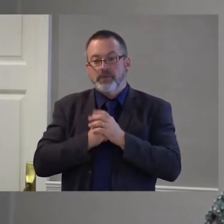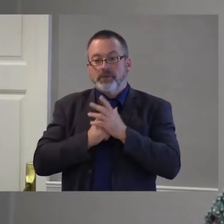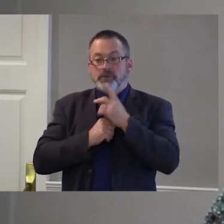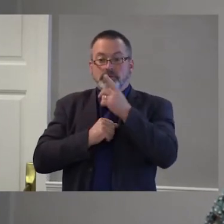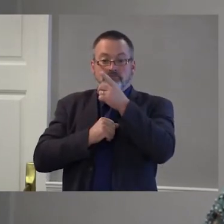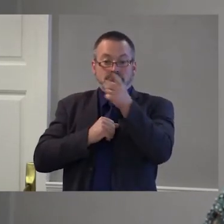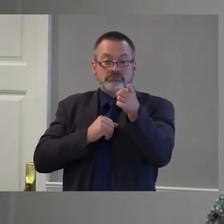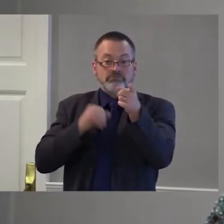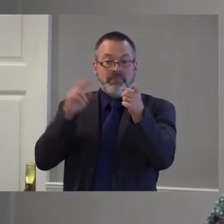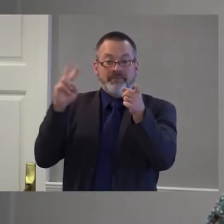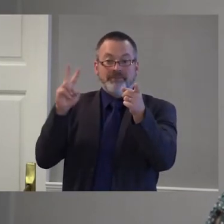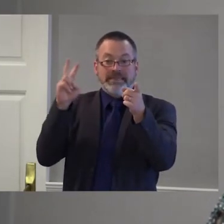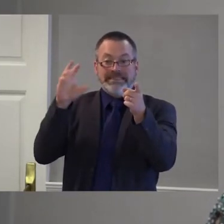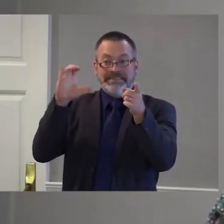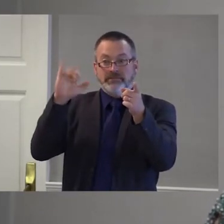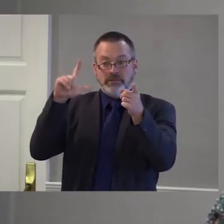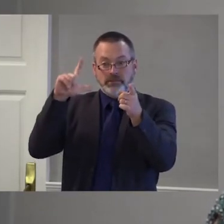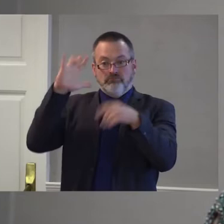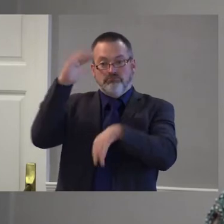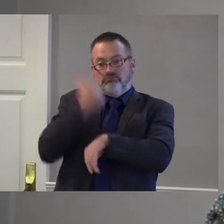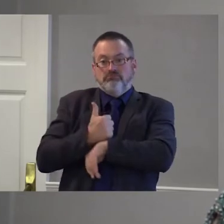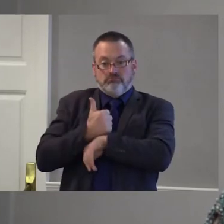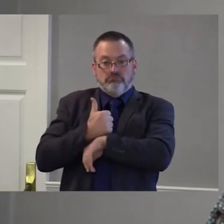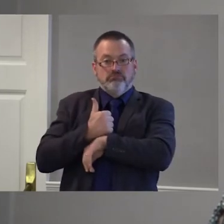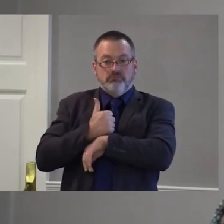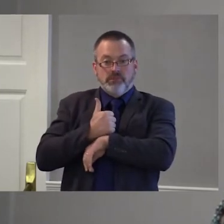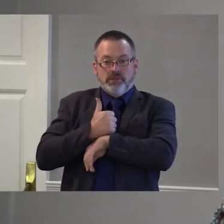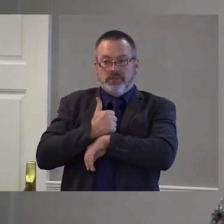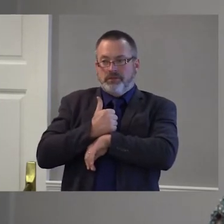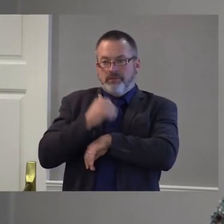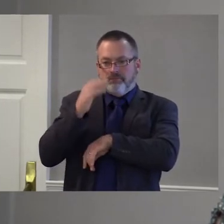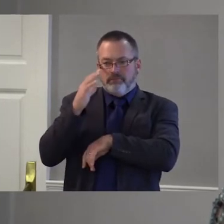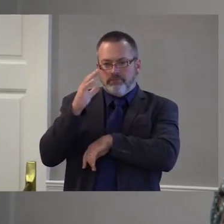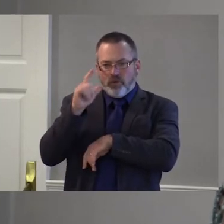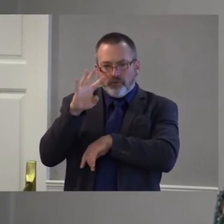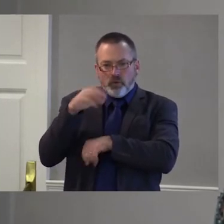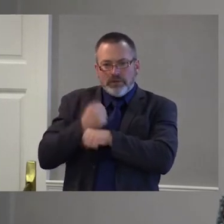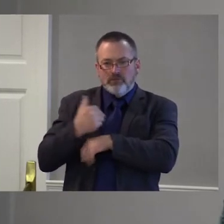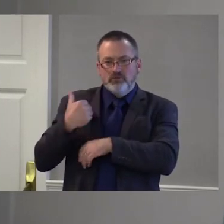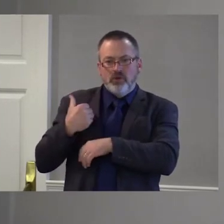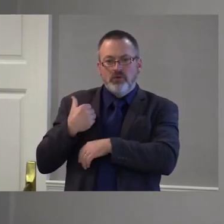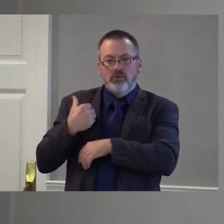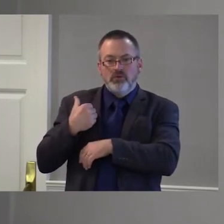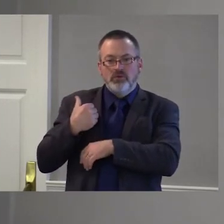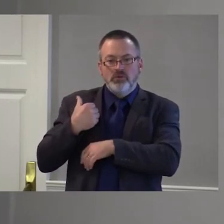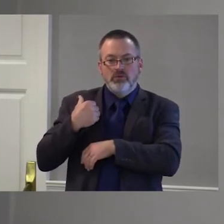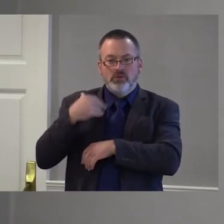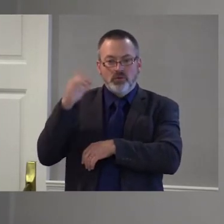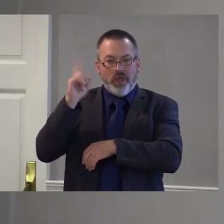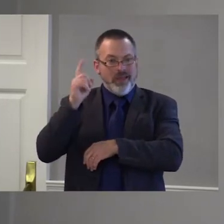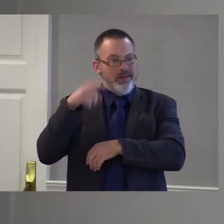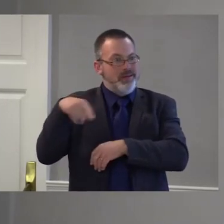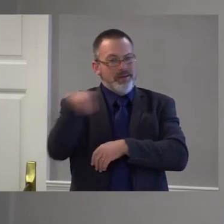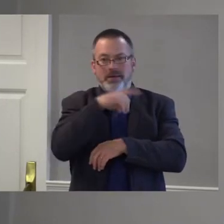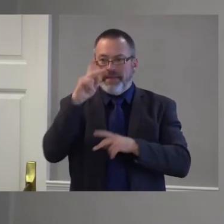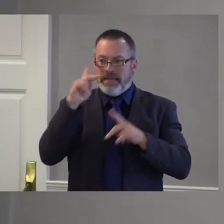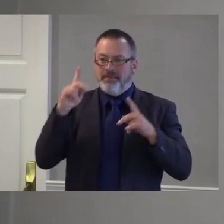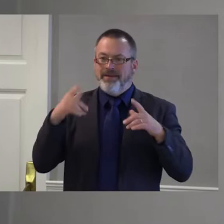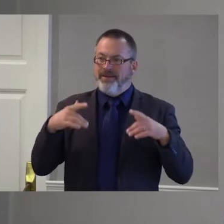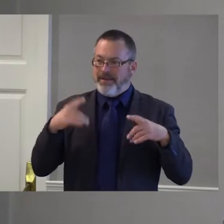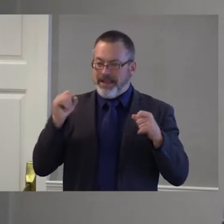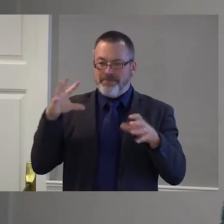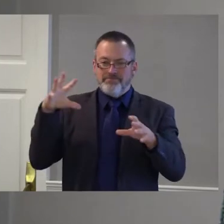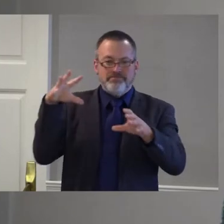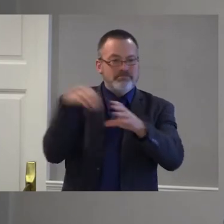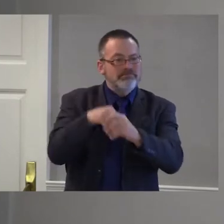envision a world in which people with disabilities and the deaf are able to live their full human potential. We should always